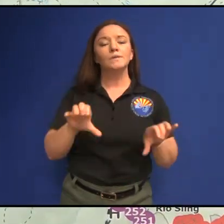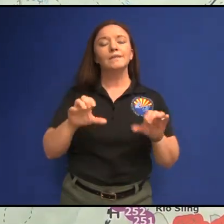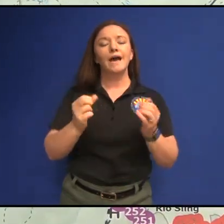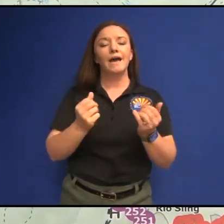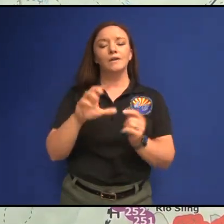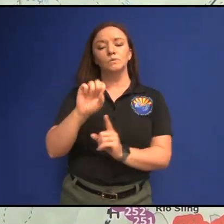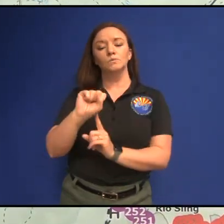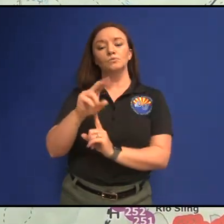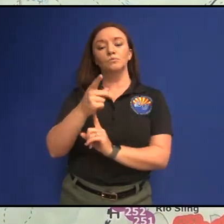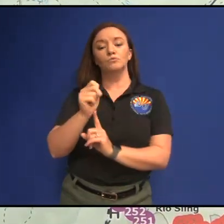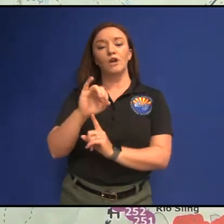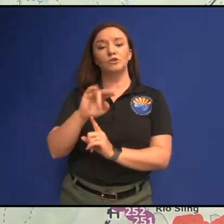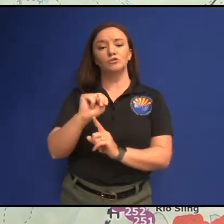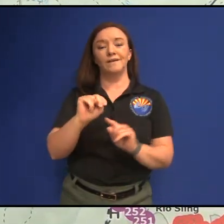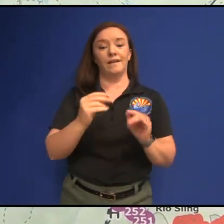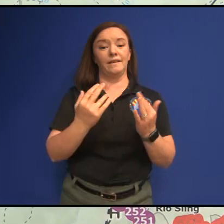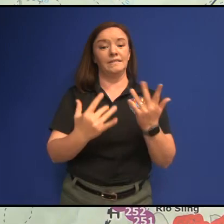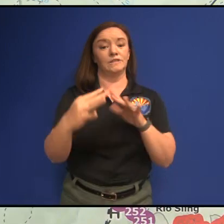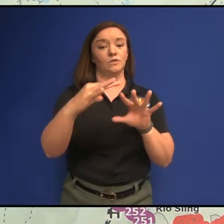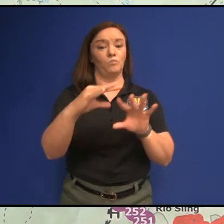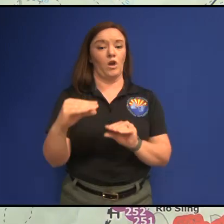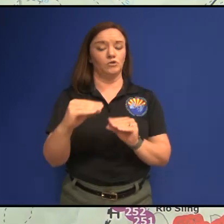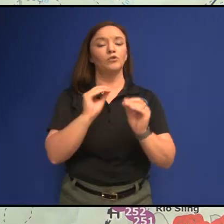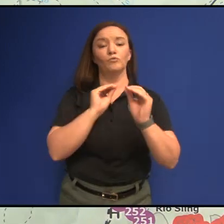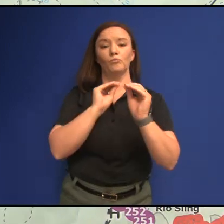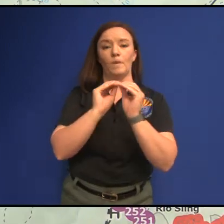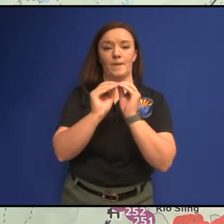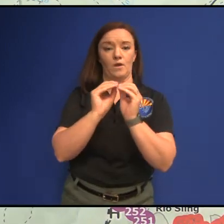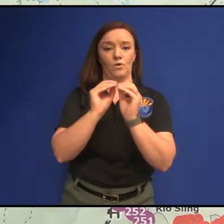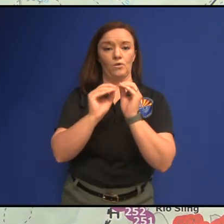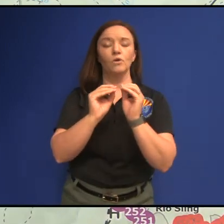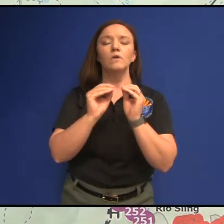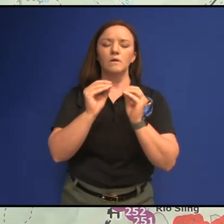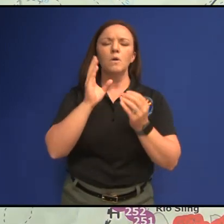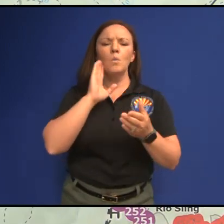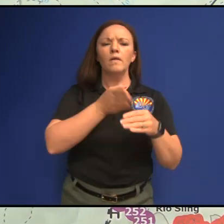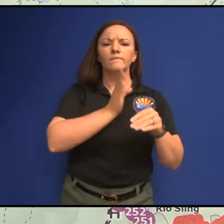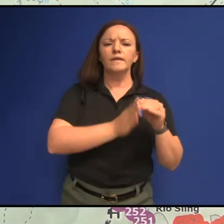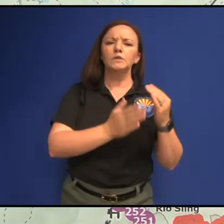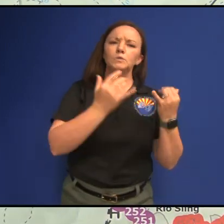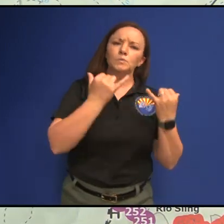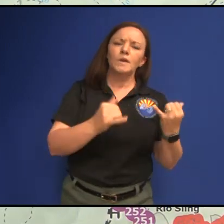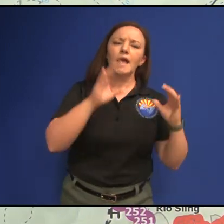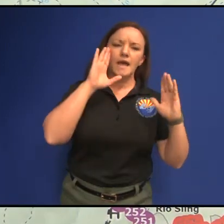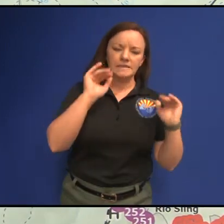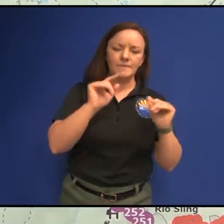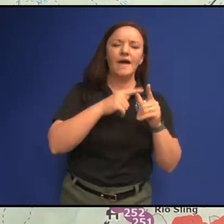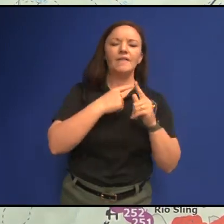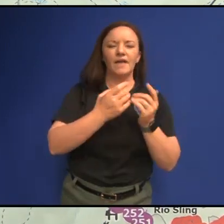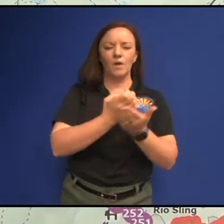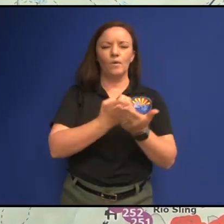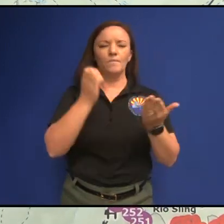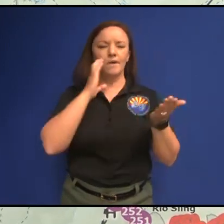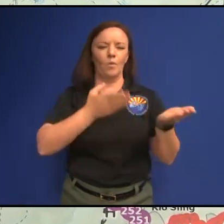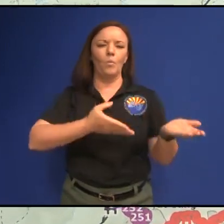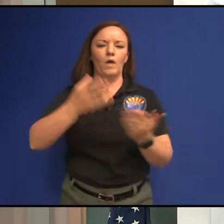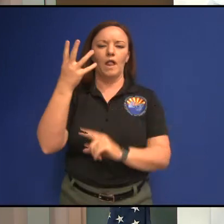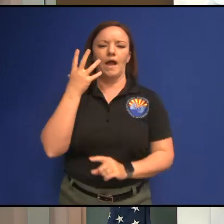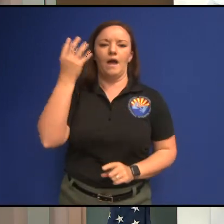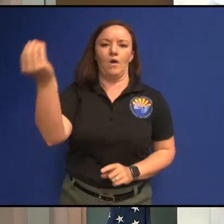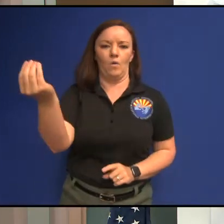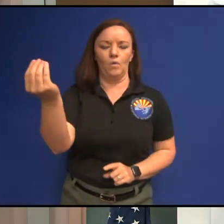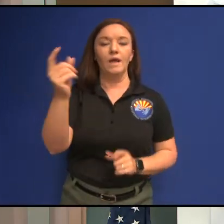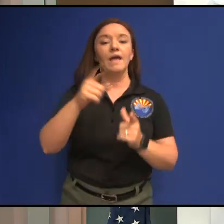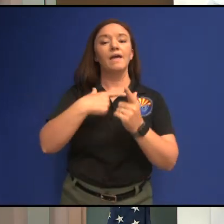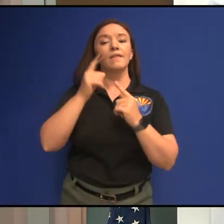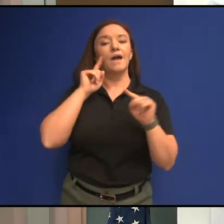repair. They should be finishing up with that probably today and then moving that equipment out. And they'll come back around here to the south end and